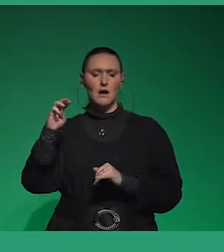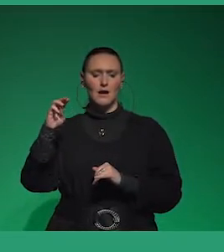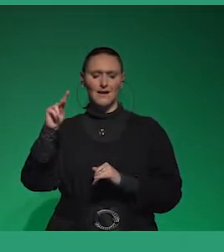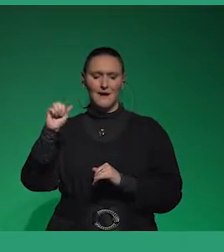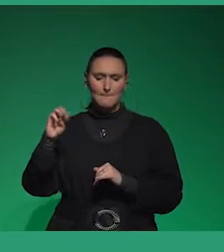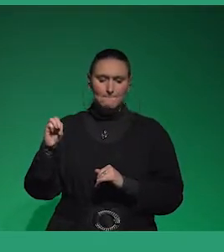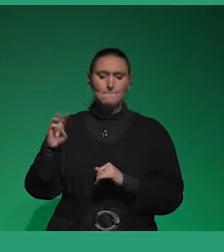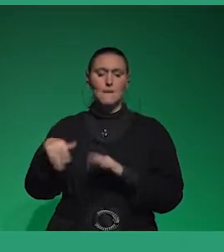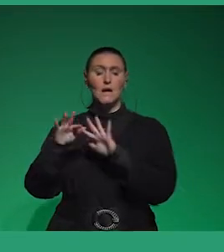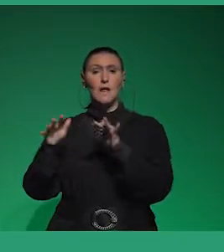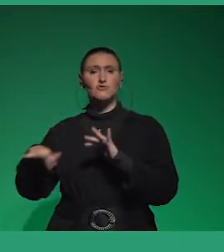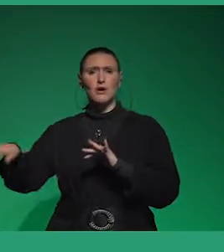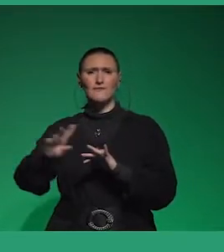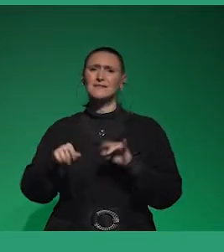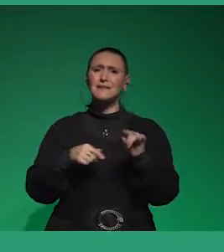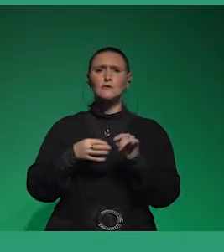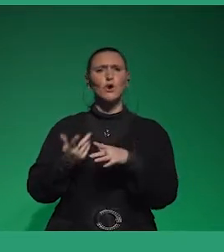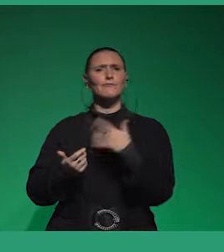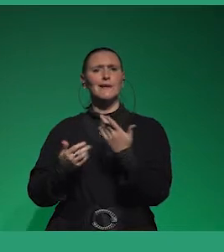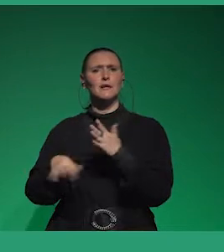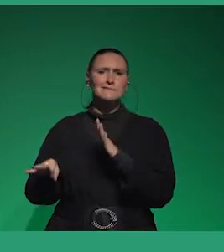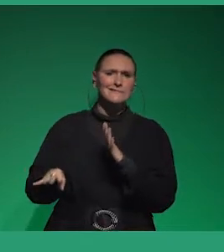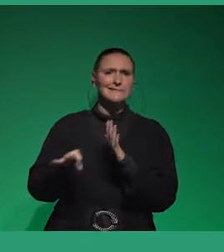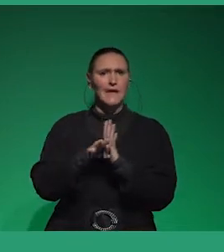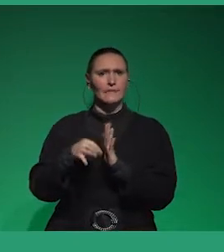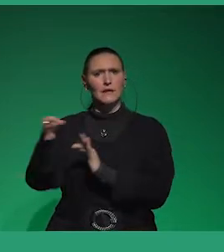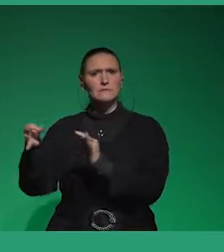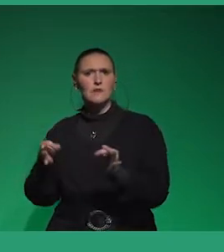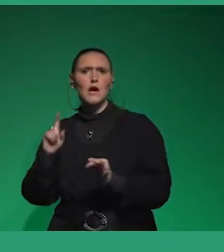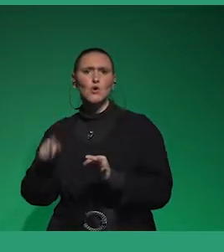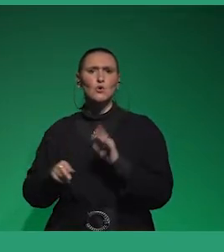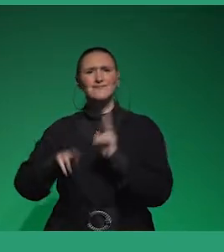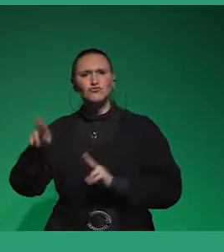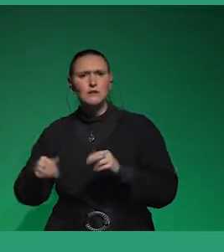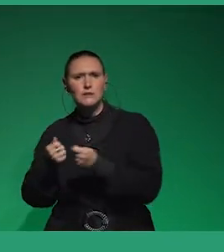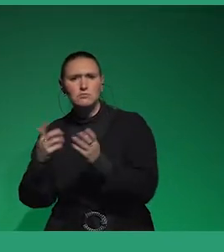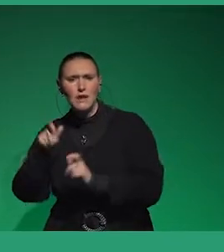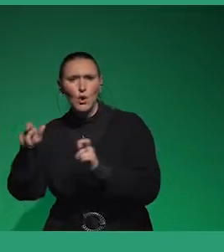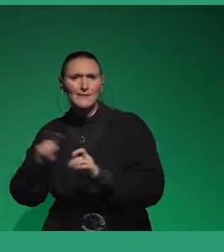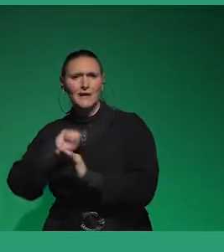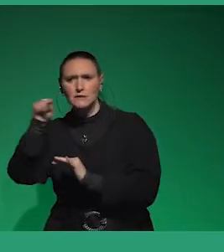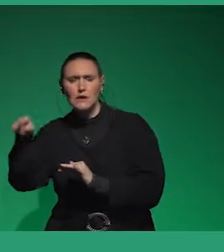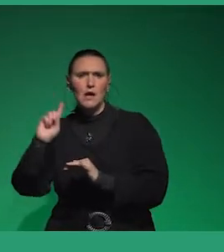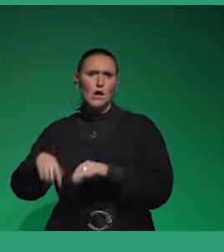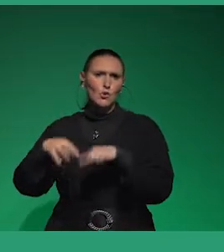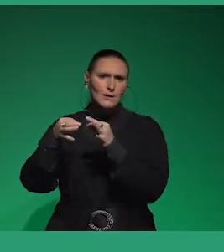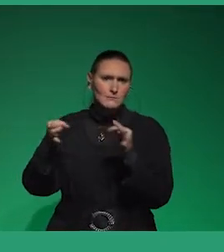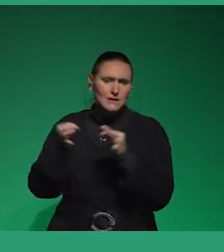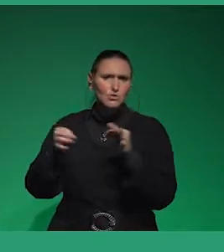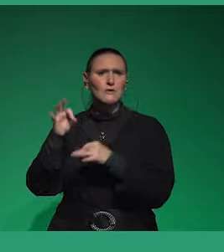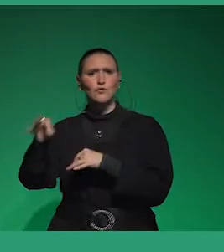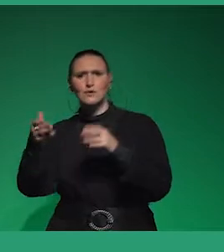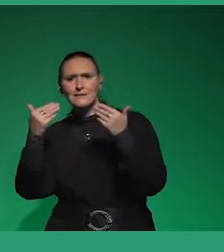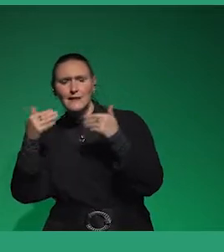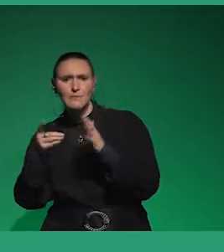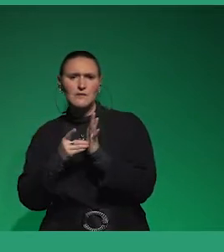And here we have core plots where like the biodiversity people go with their measurements, we go with our climate data, climate